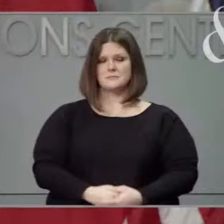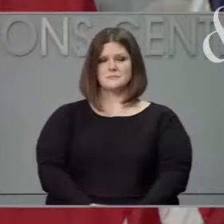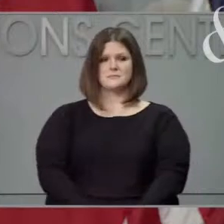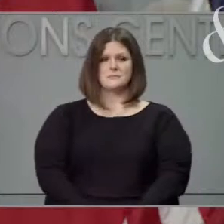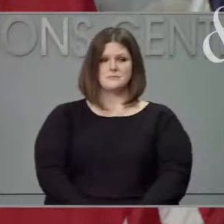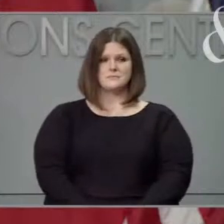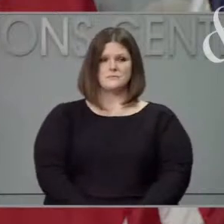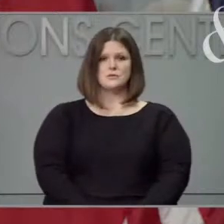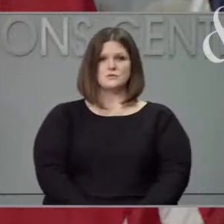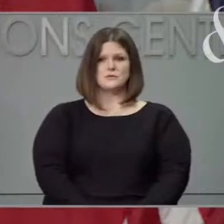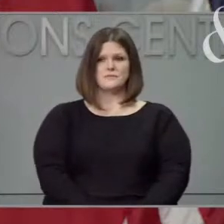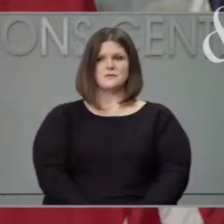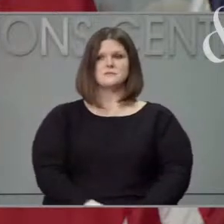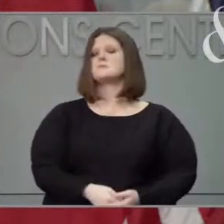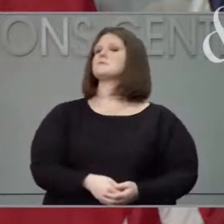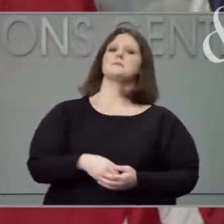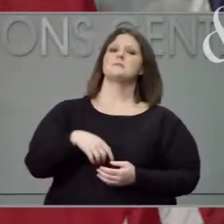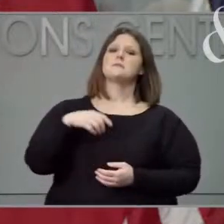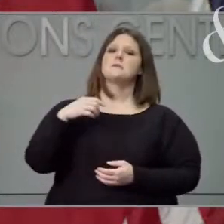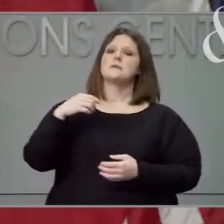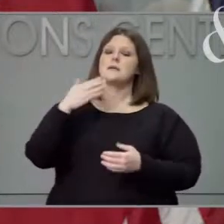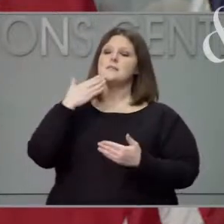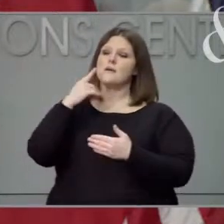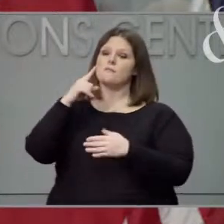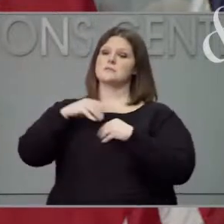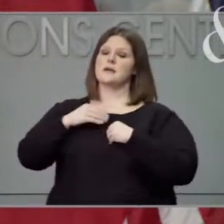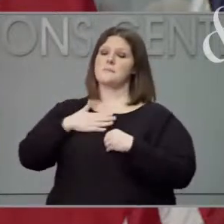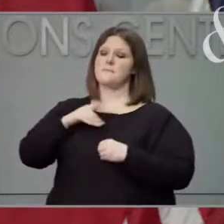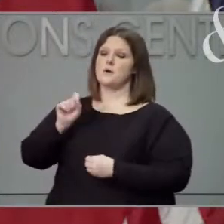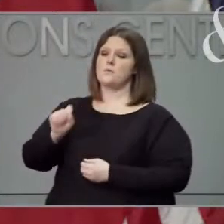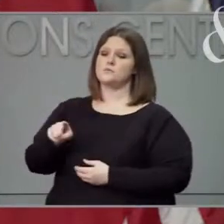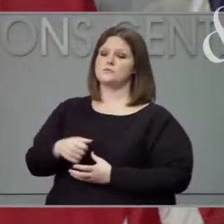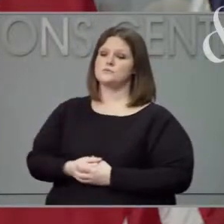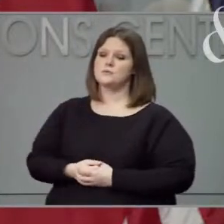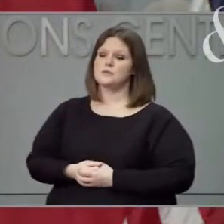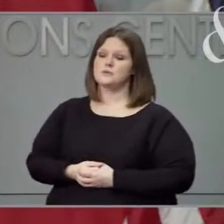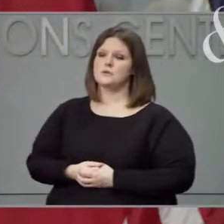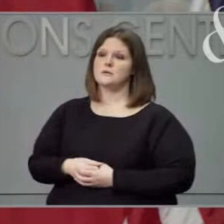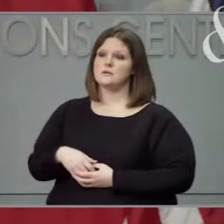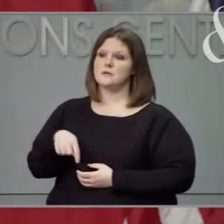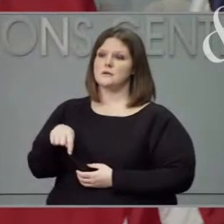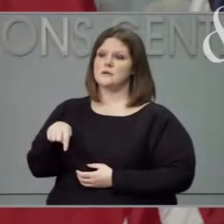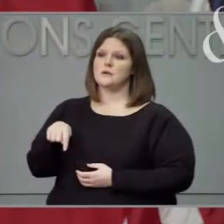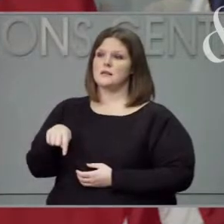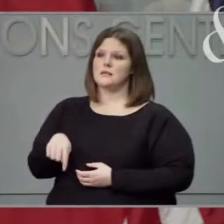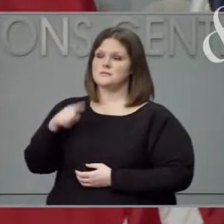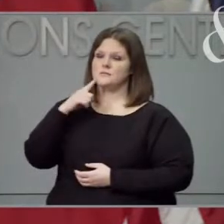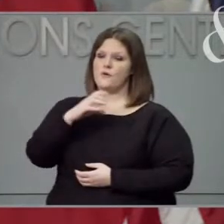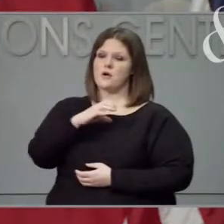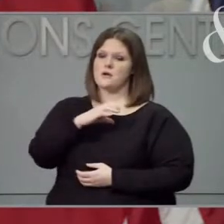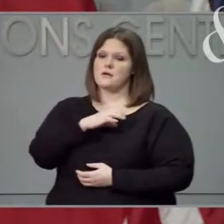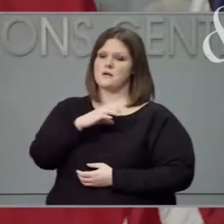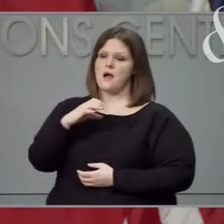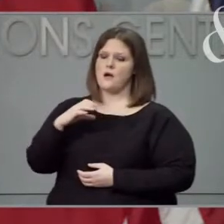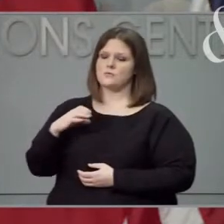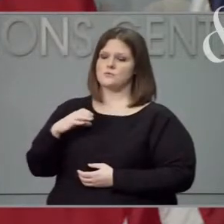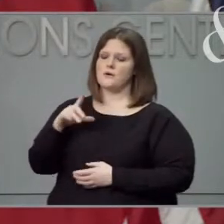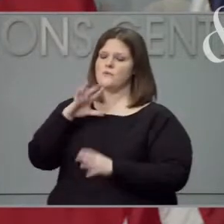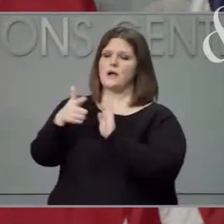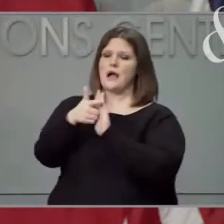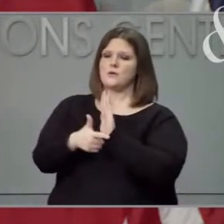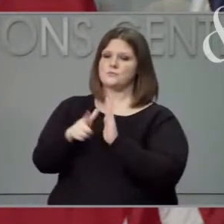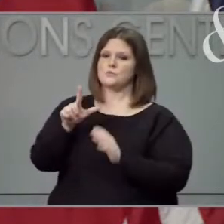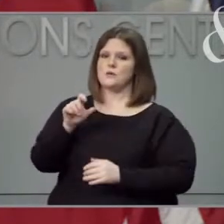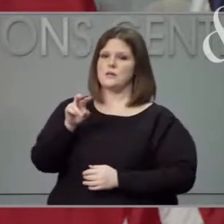Good afternoon, Director Bell. Thank you so much for taking the question. And this one might be for Council Love. I was just wondering if